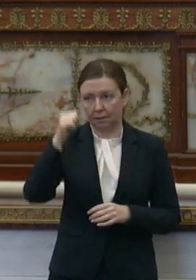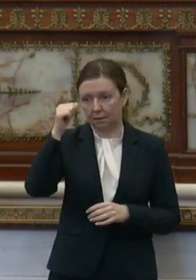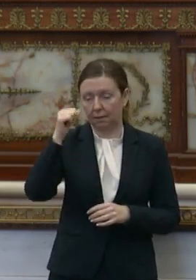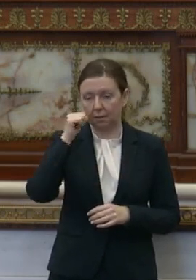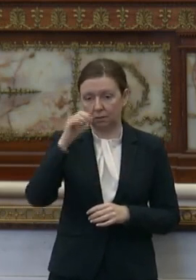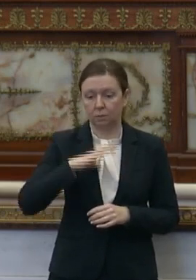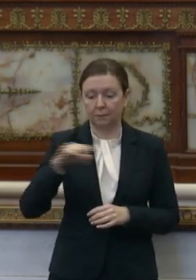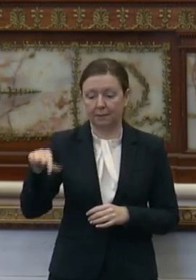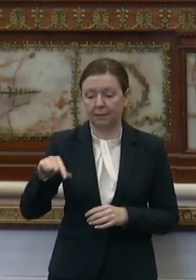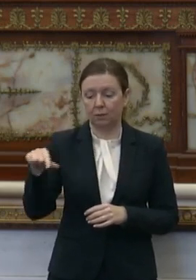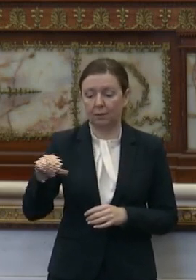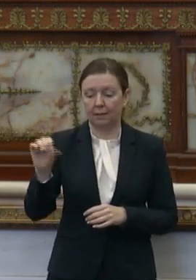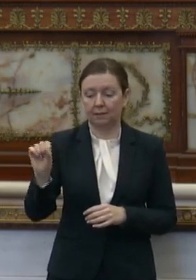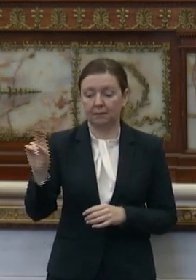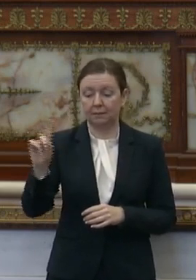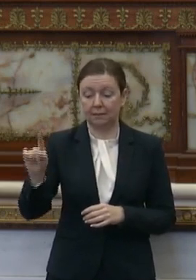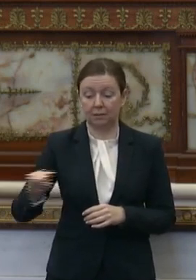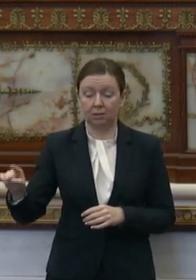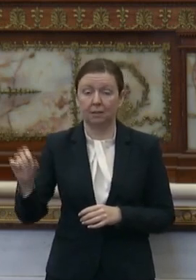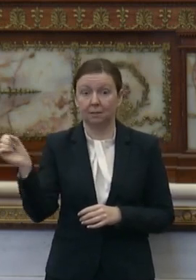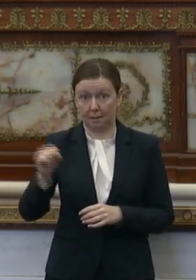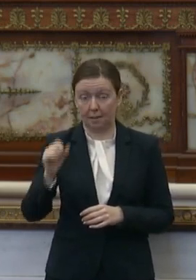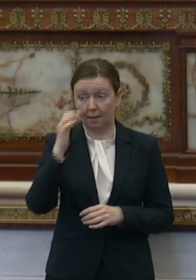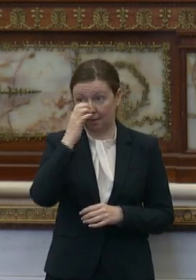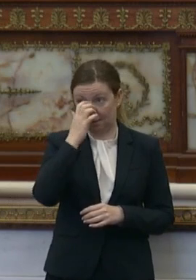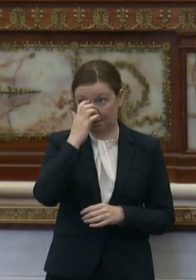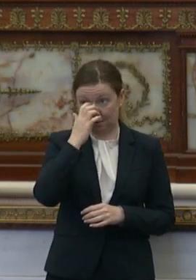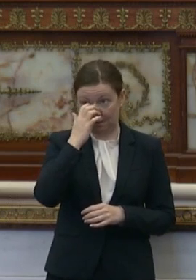Councilwoman Karina Sanchez? Aye.